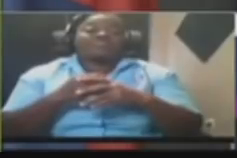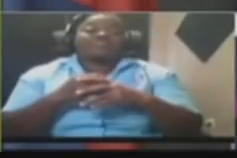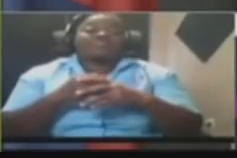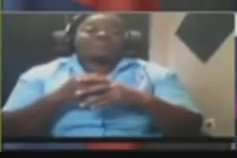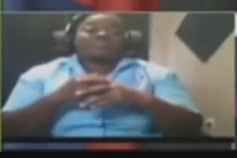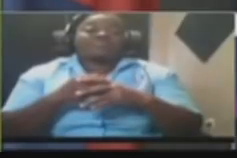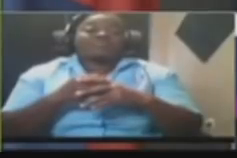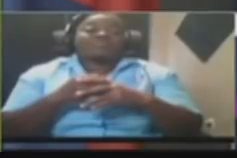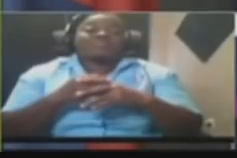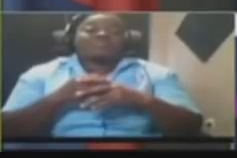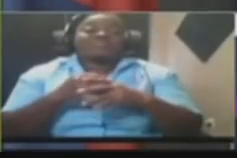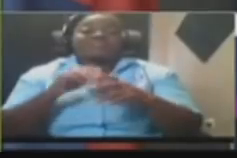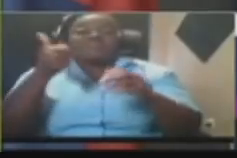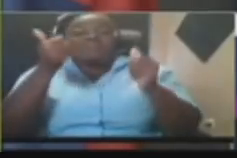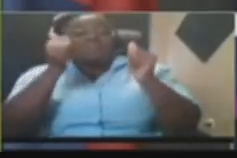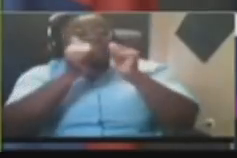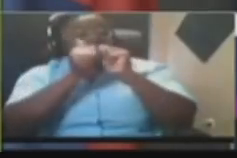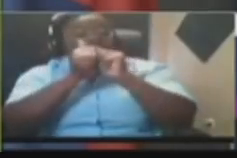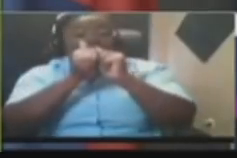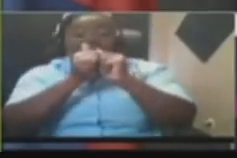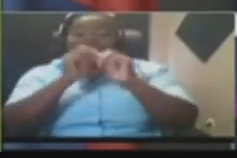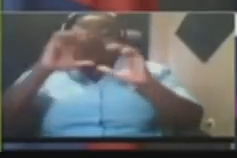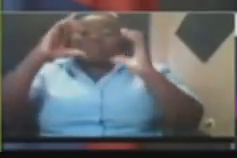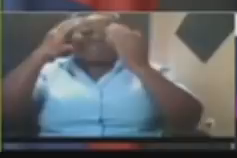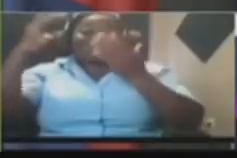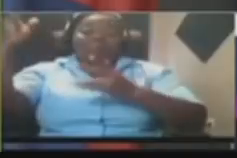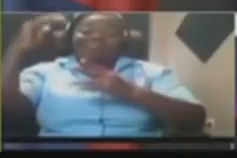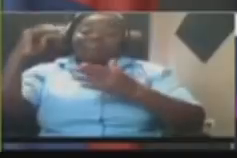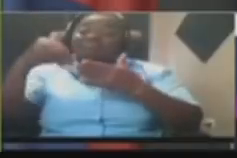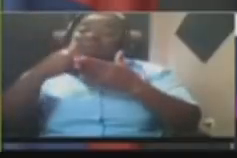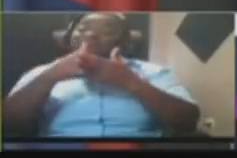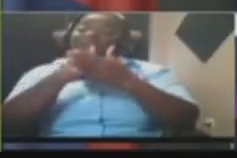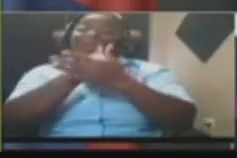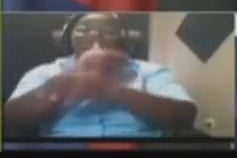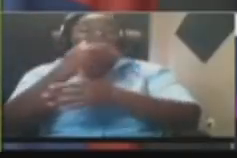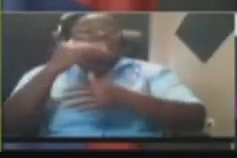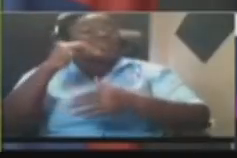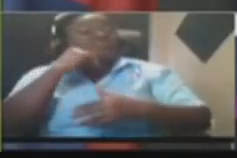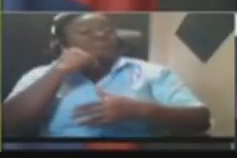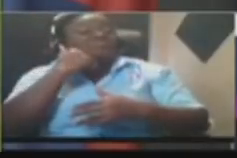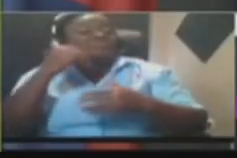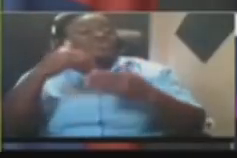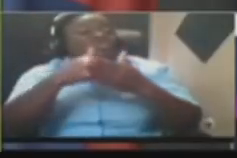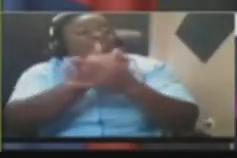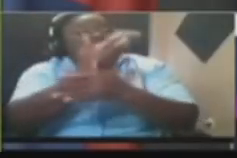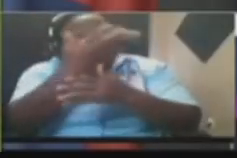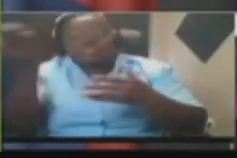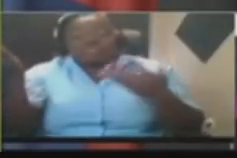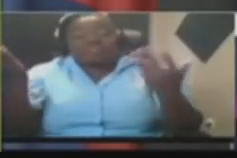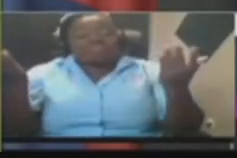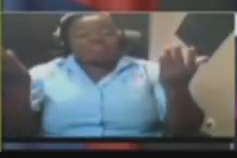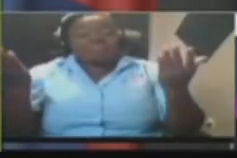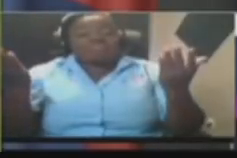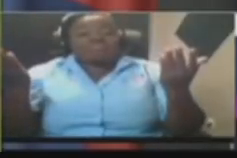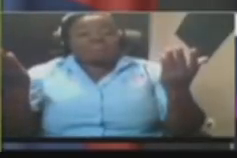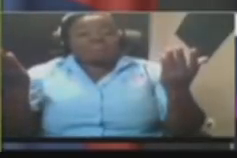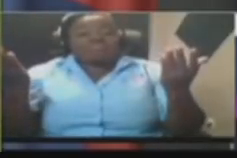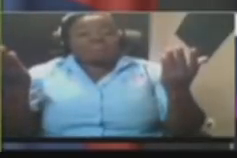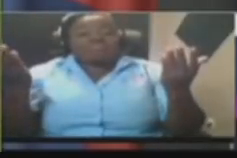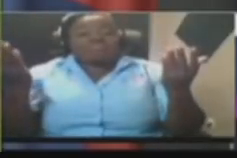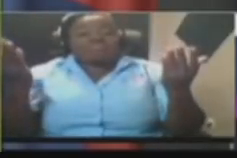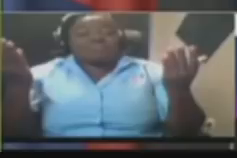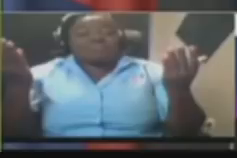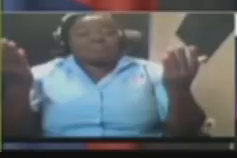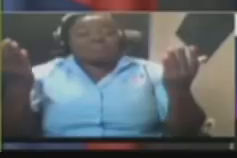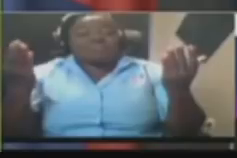or the Mars landings for that matter. So I don't know that we need to be anything other than